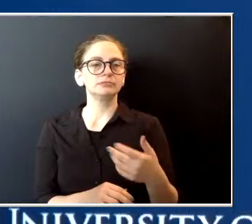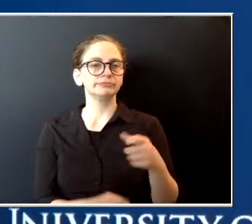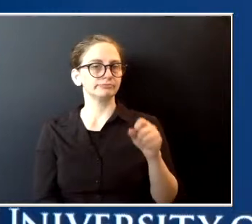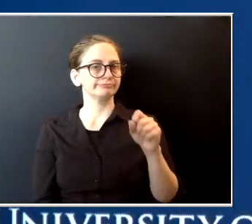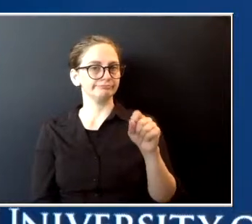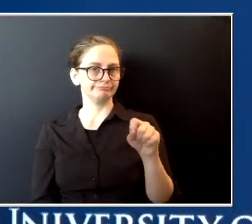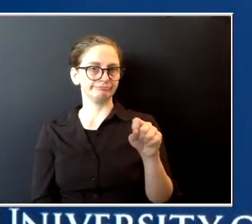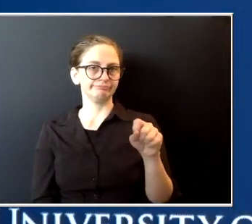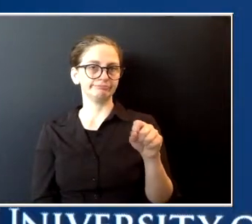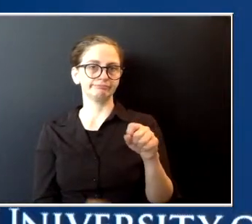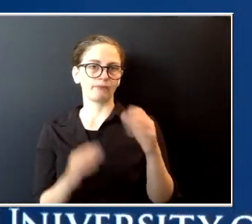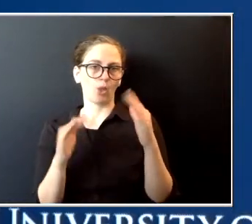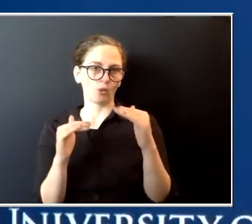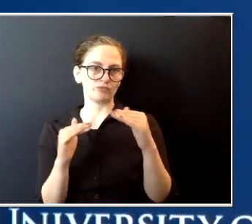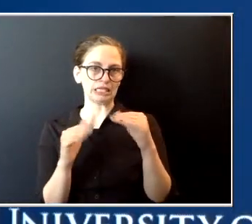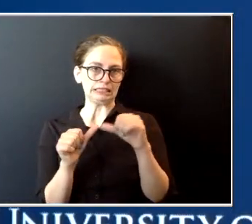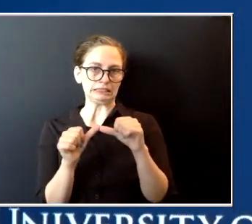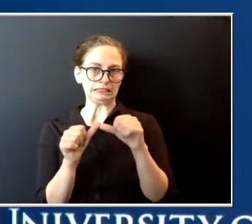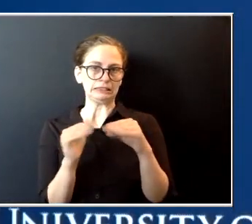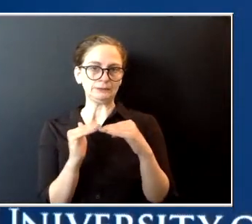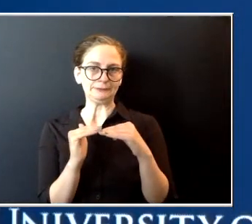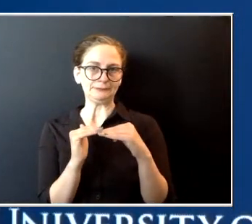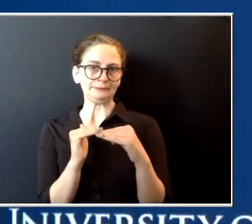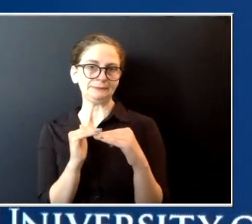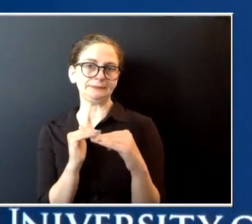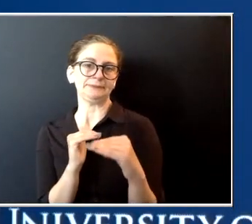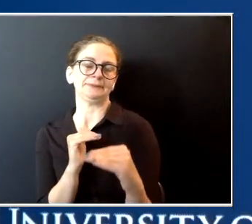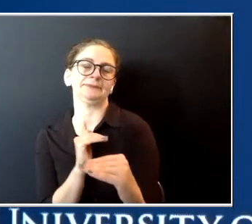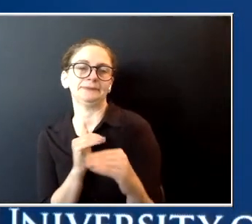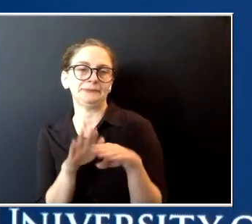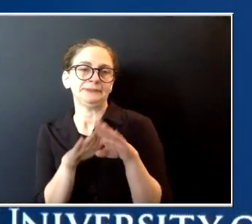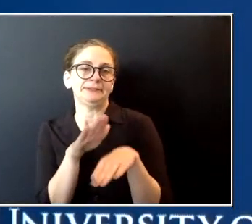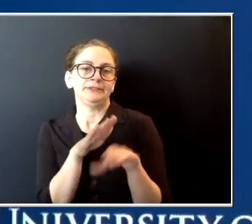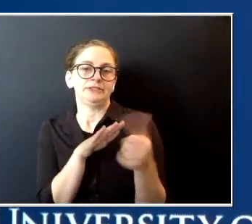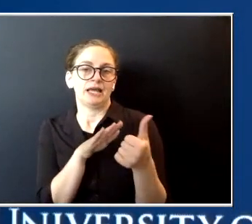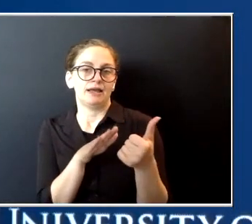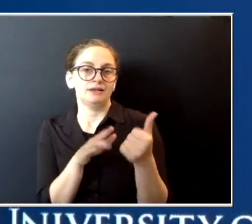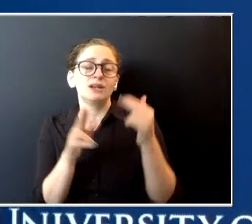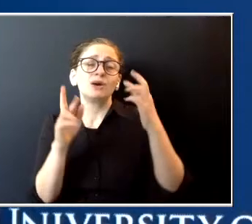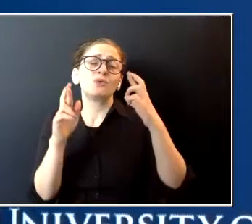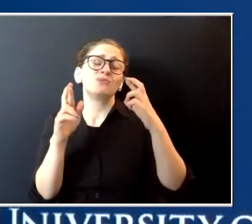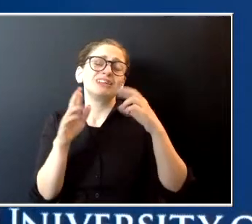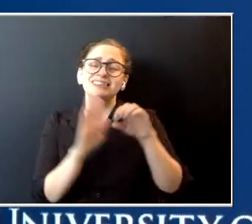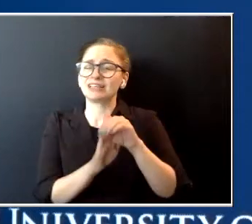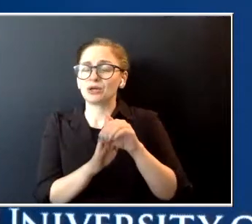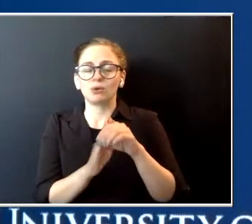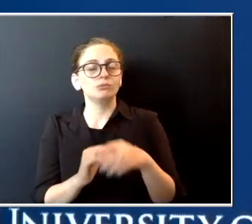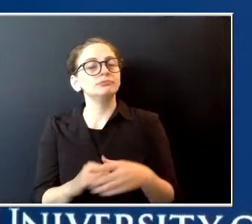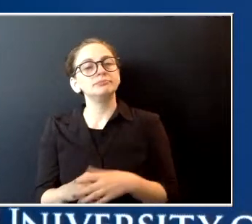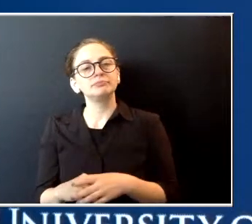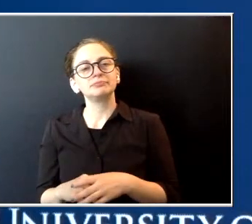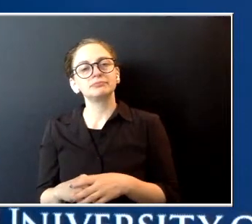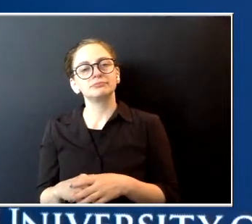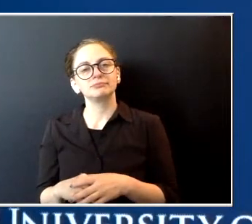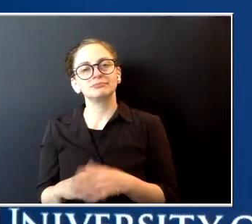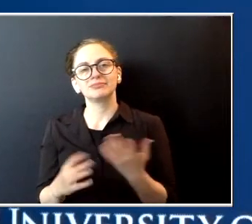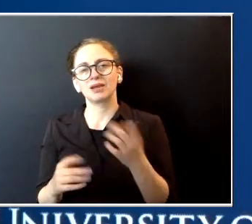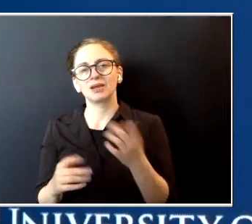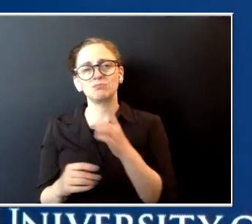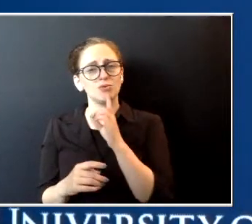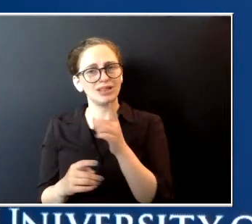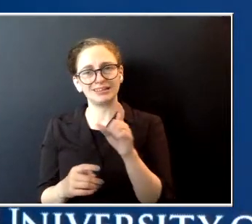numbers low in that single digit or 0, just like you said. Yeah, I mean, I think that it is just a discussion with